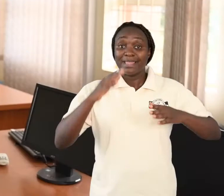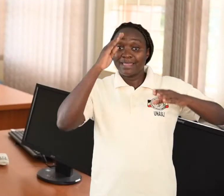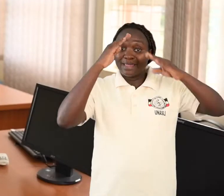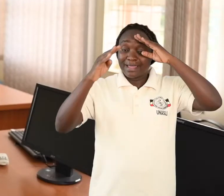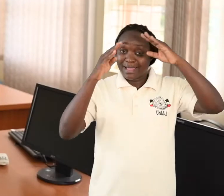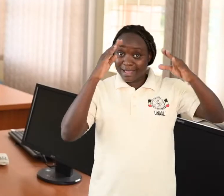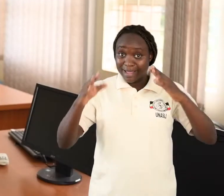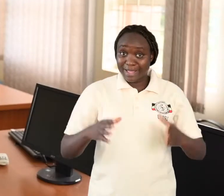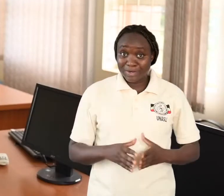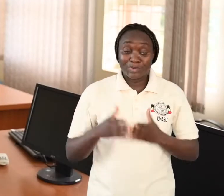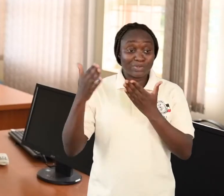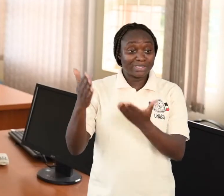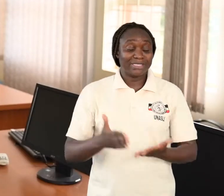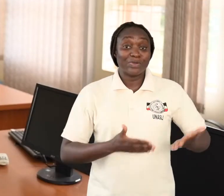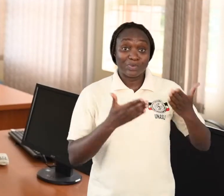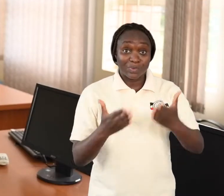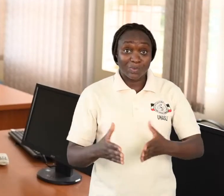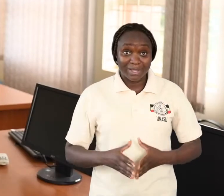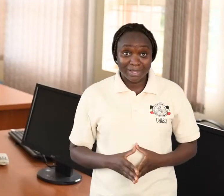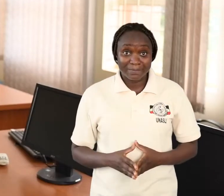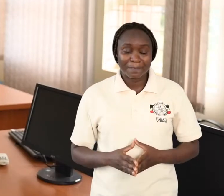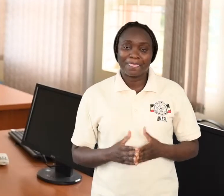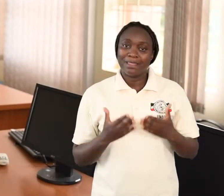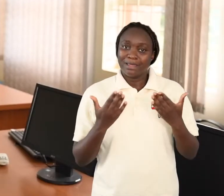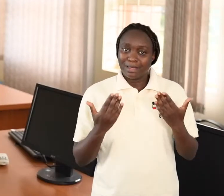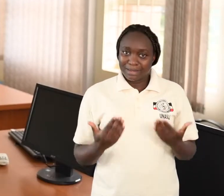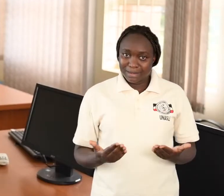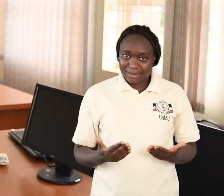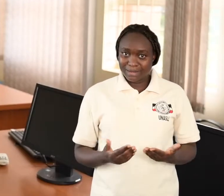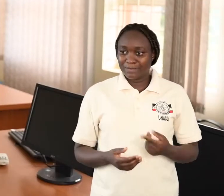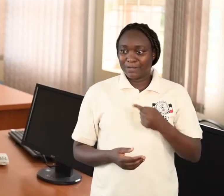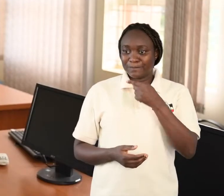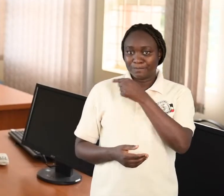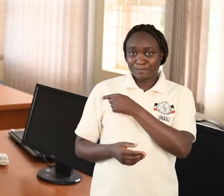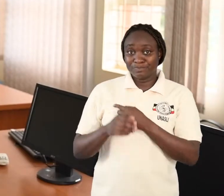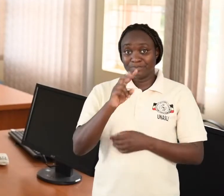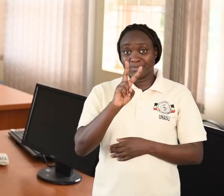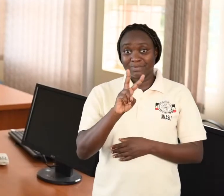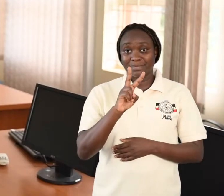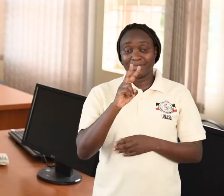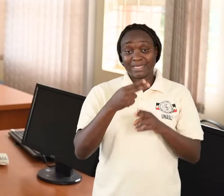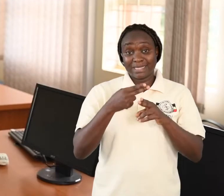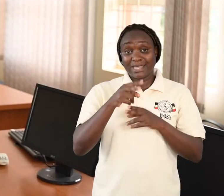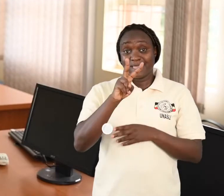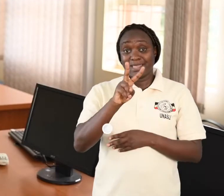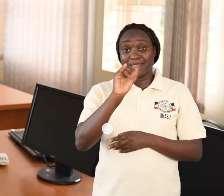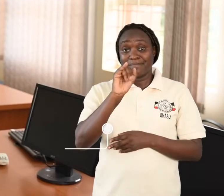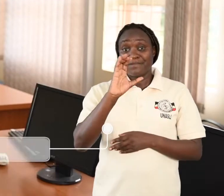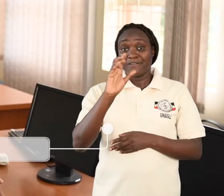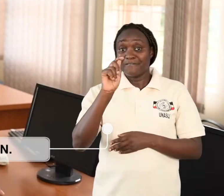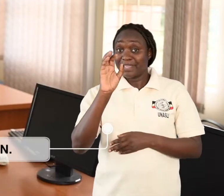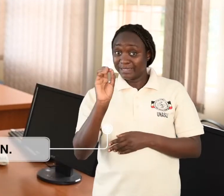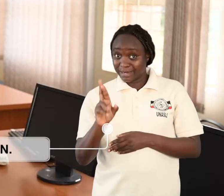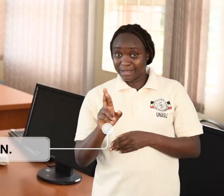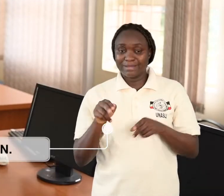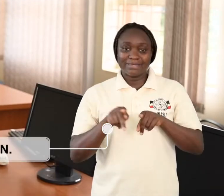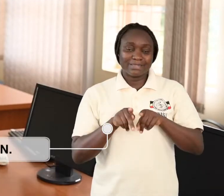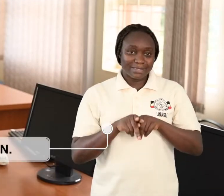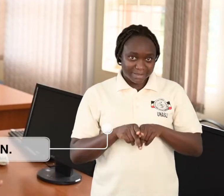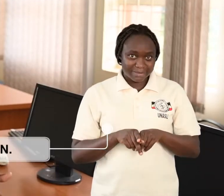Hello, you're most welcome. I am Walwoga Victor with my sister